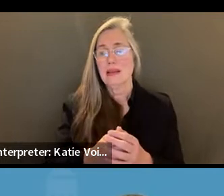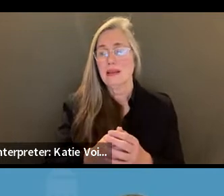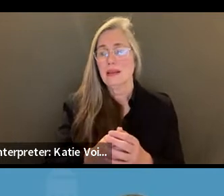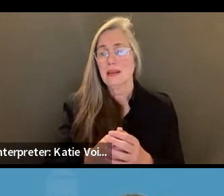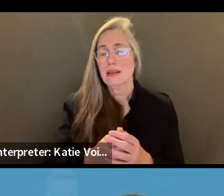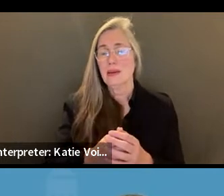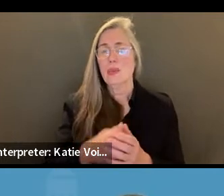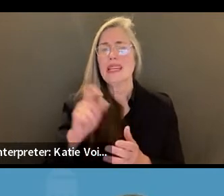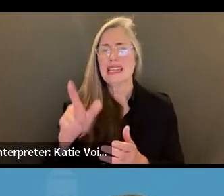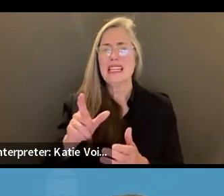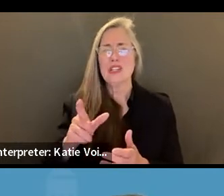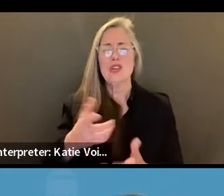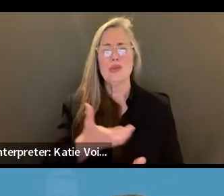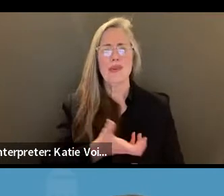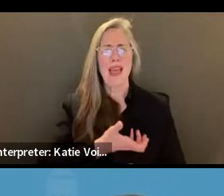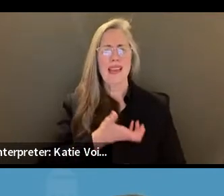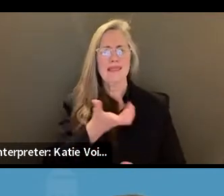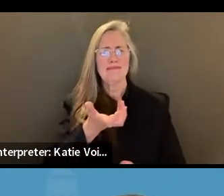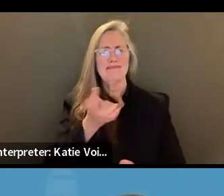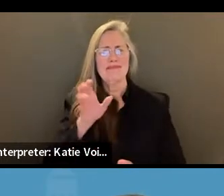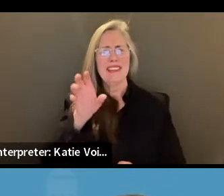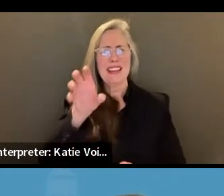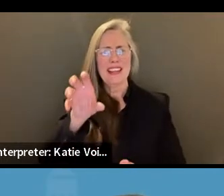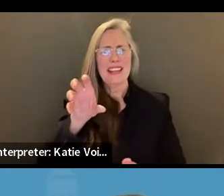and come together on this.